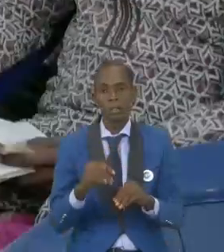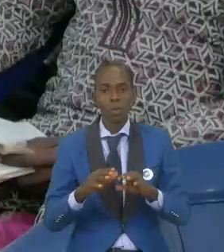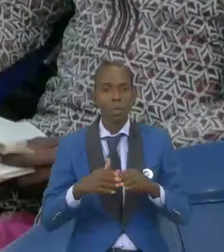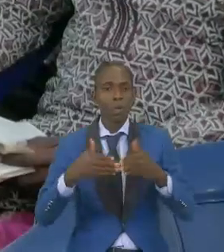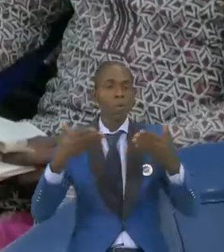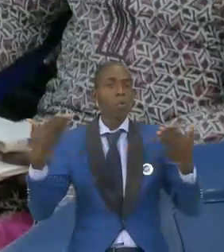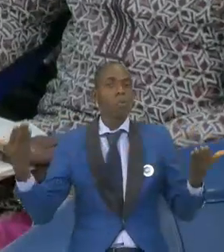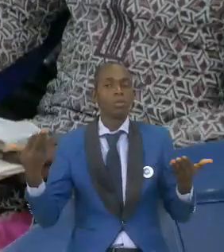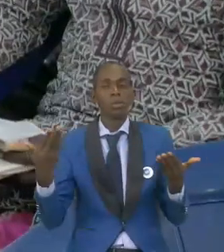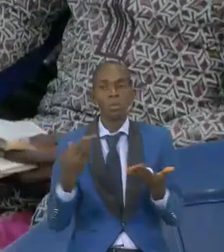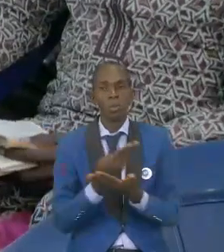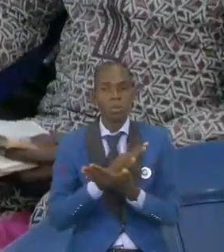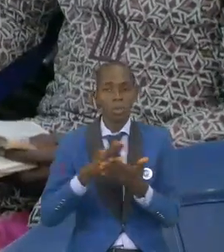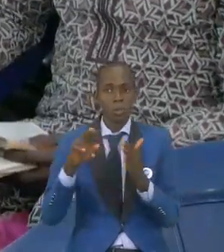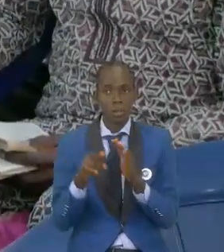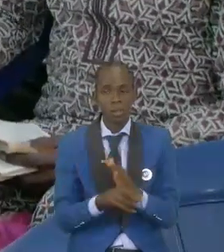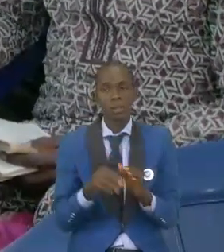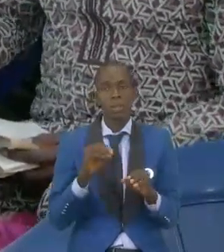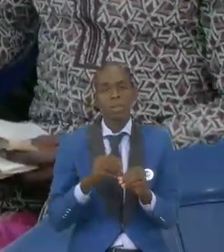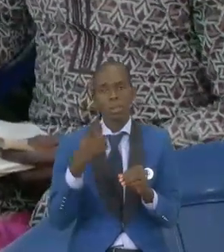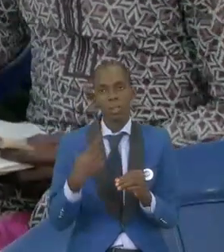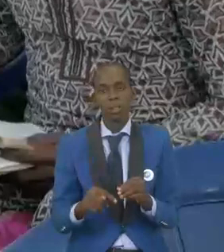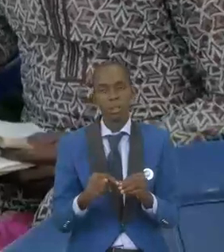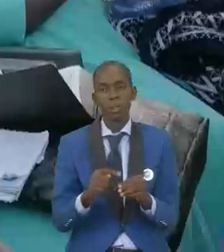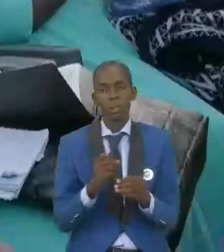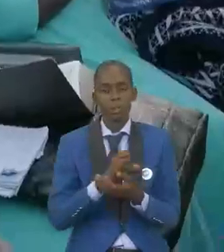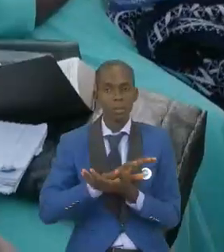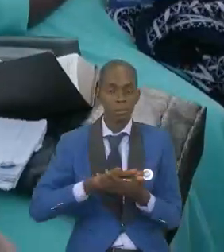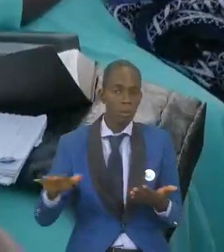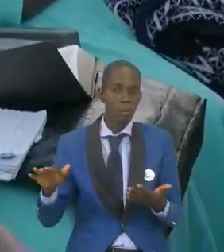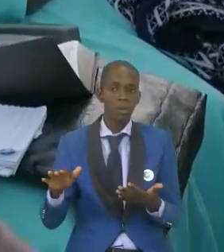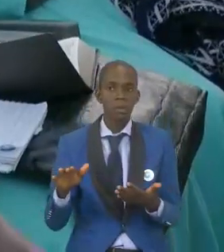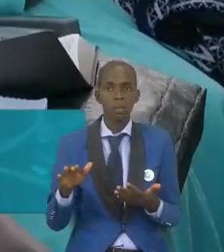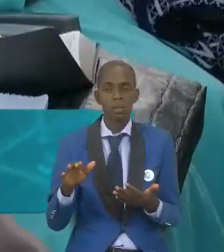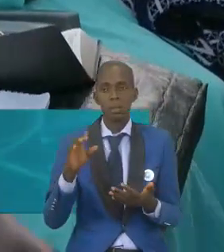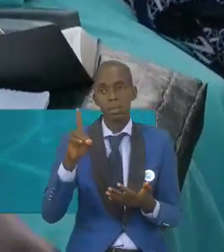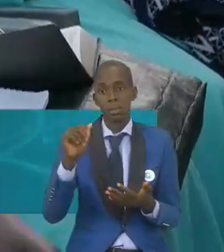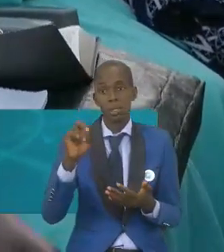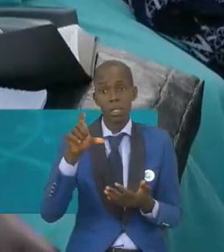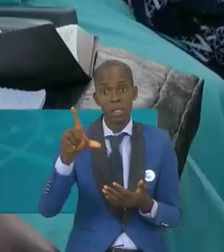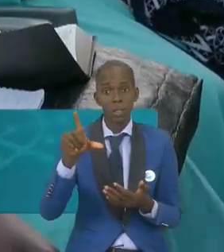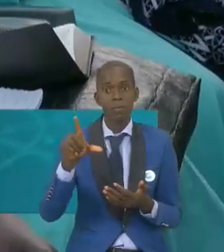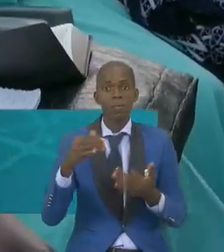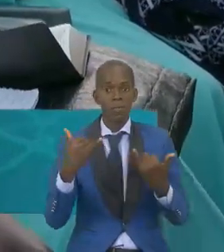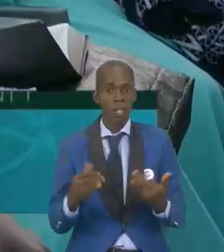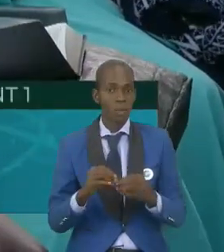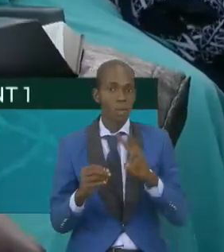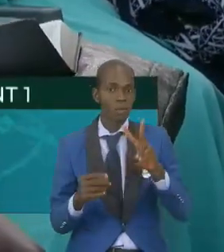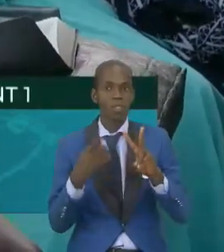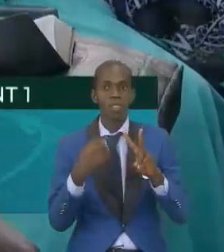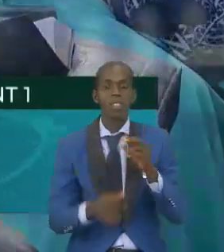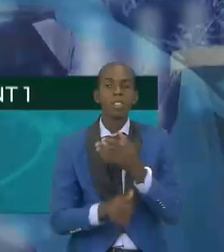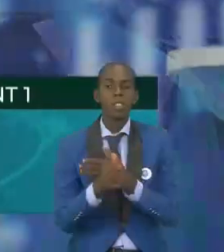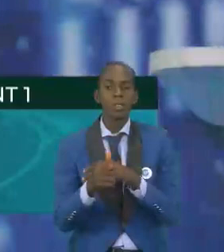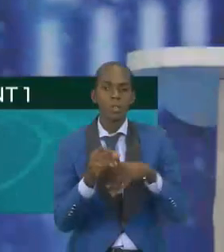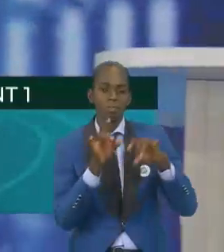Daniel, now we come to the treacherous hatred against his steadfast